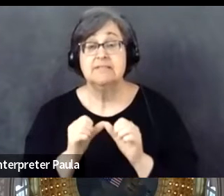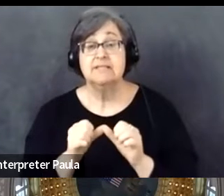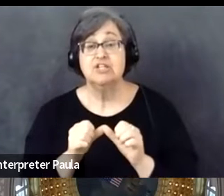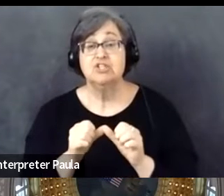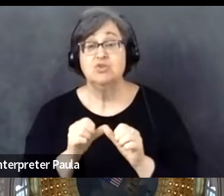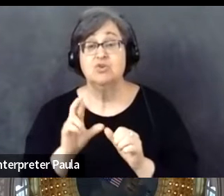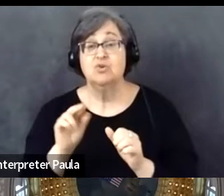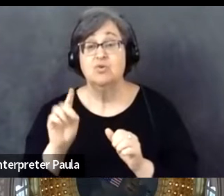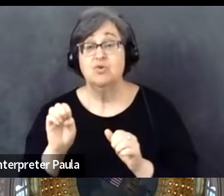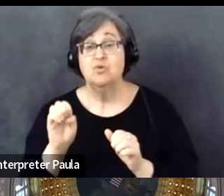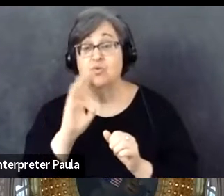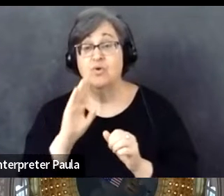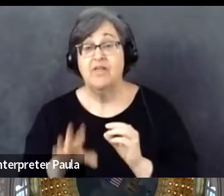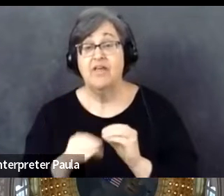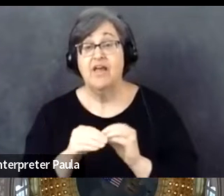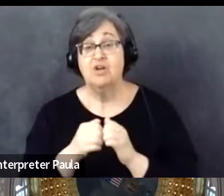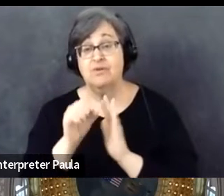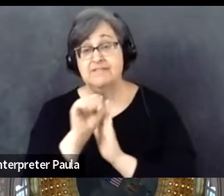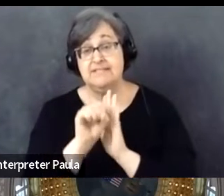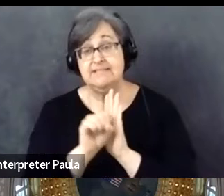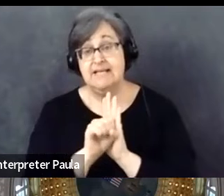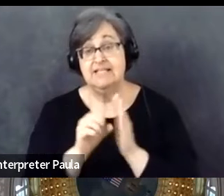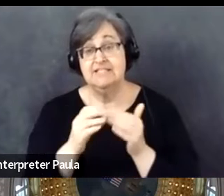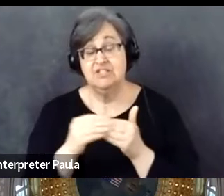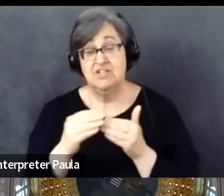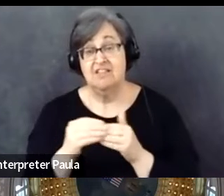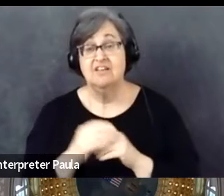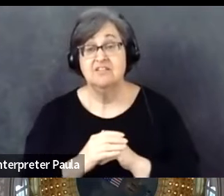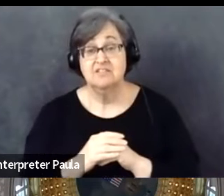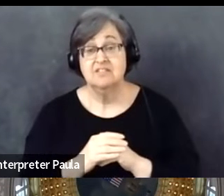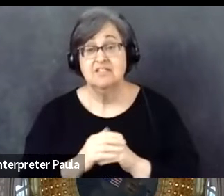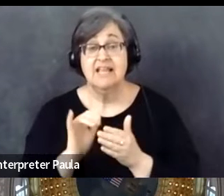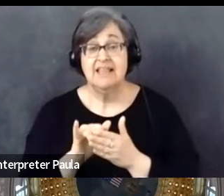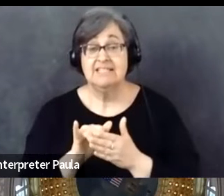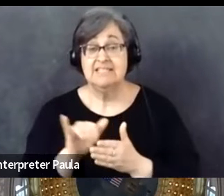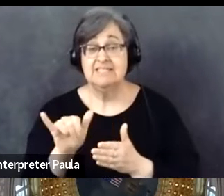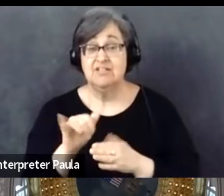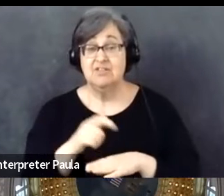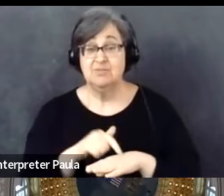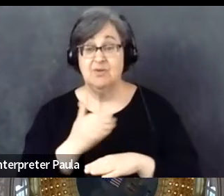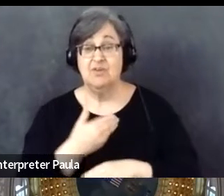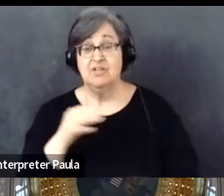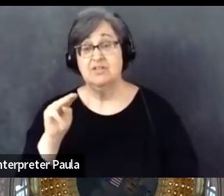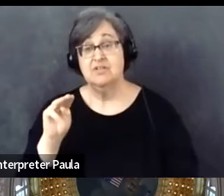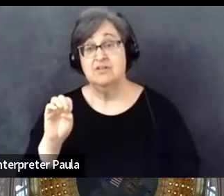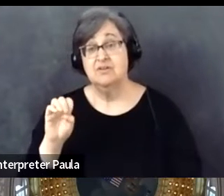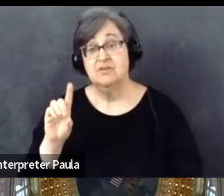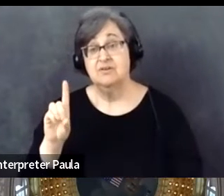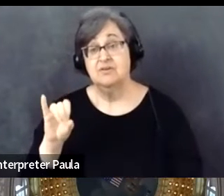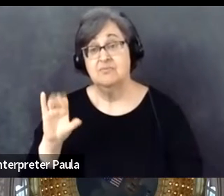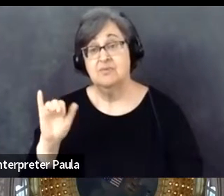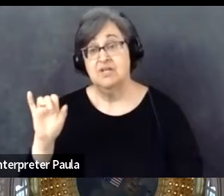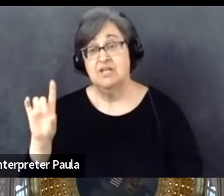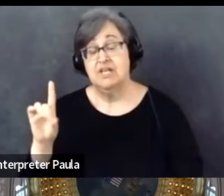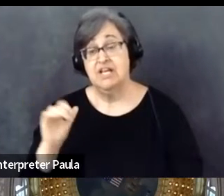have to add that with state dollars. That's about the same time that our Medicaid surplus that we have, because